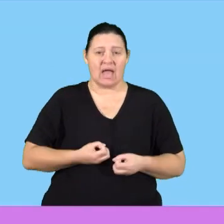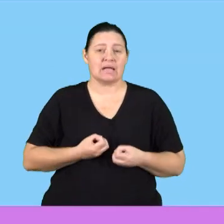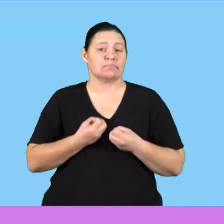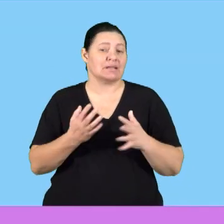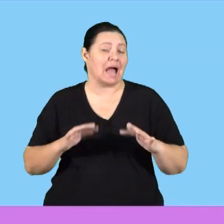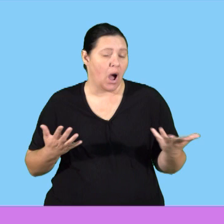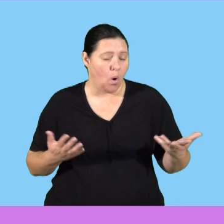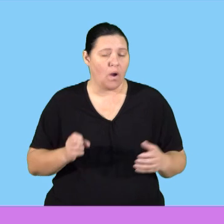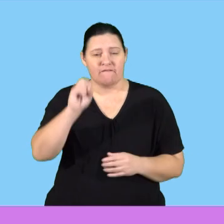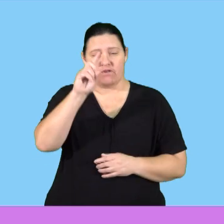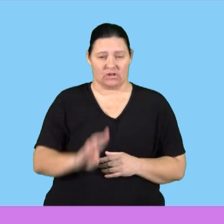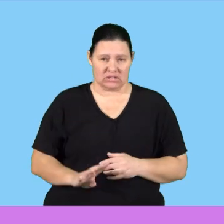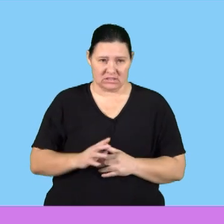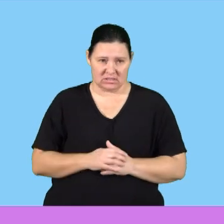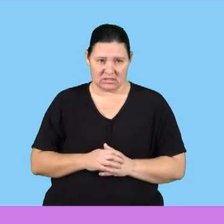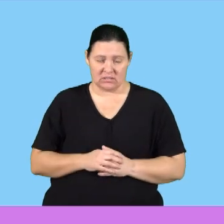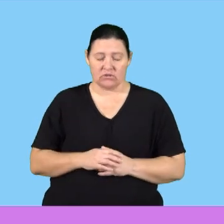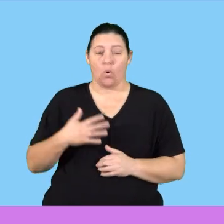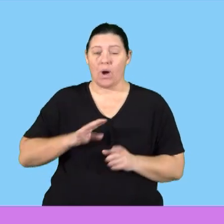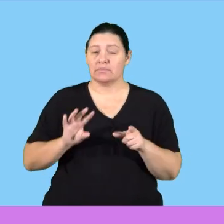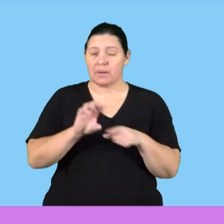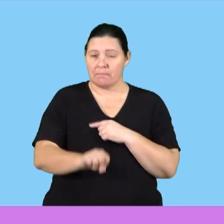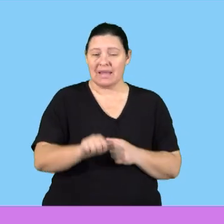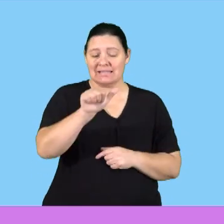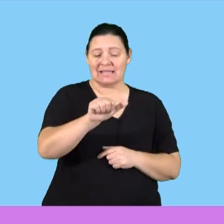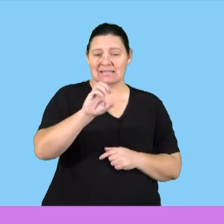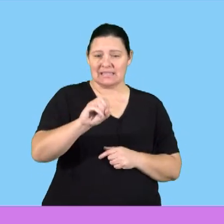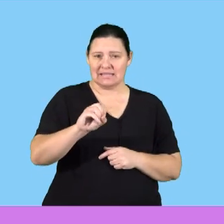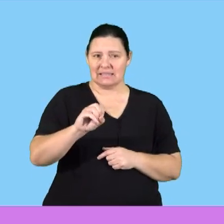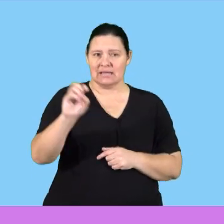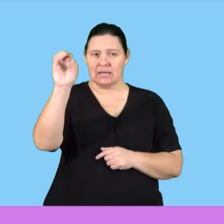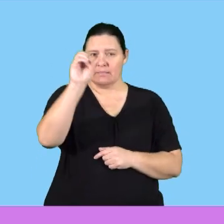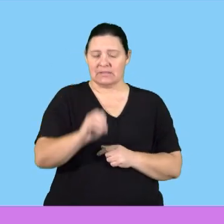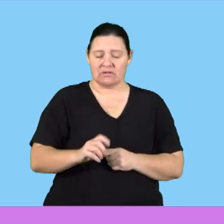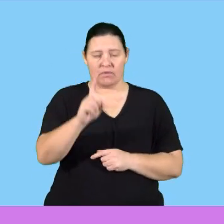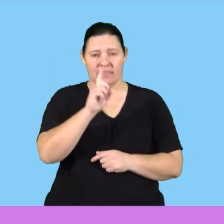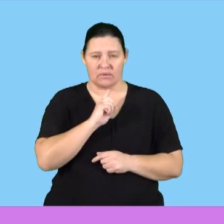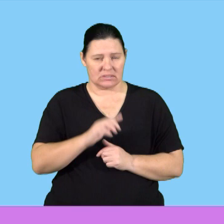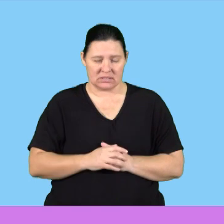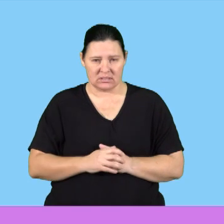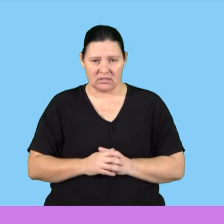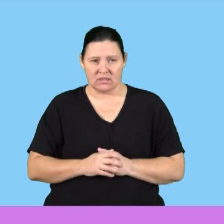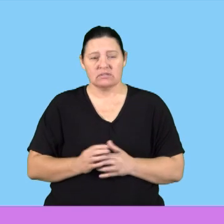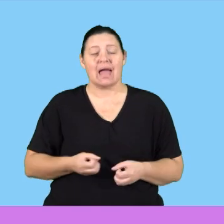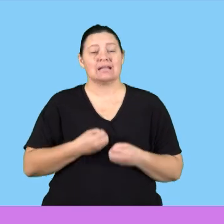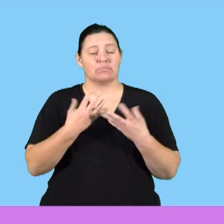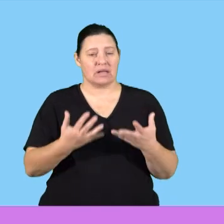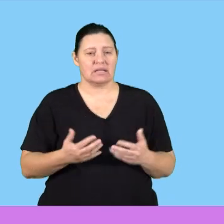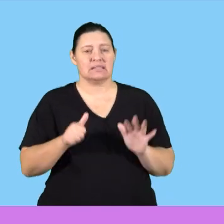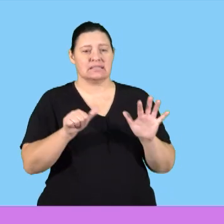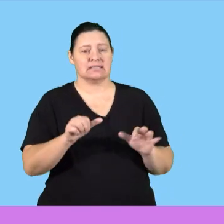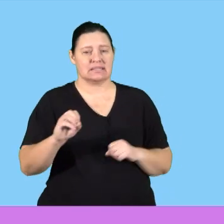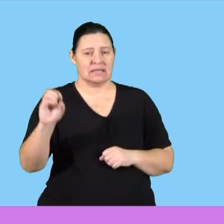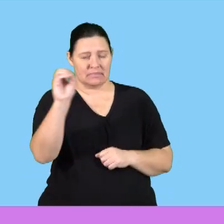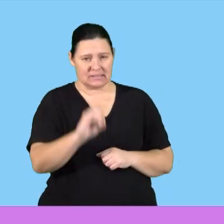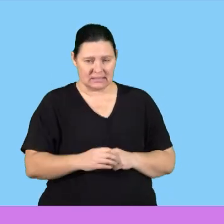be expressed as a fraction. So for us to determine 60% of 1,000, the first thing is to express